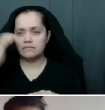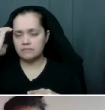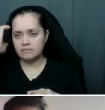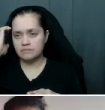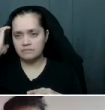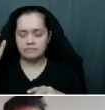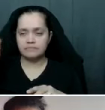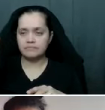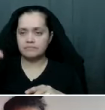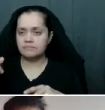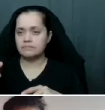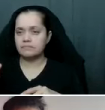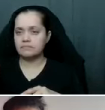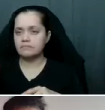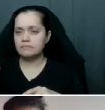Okay.